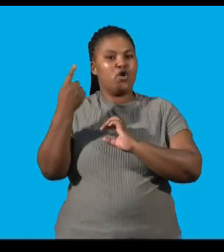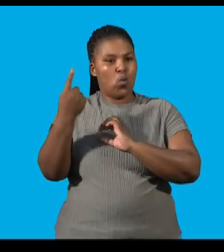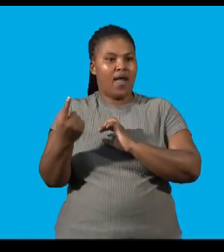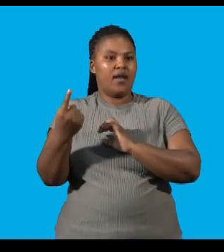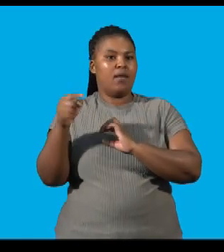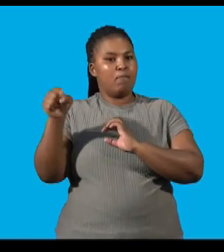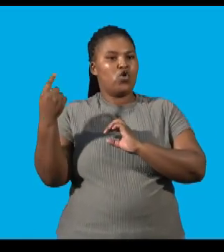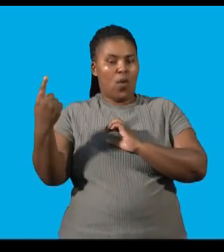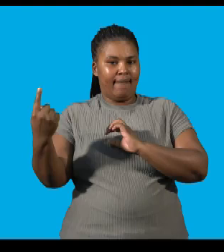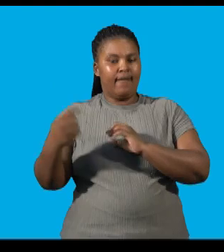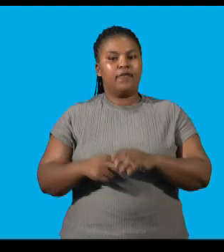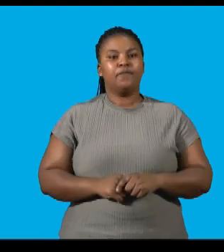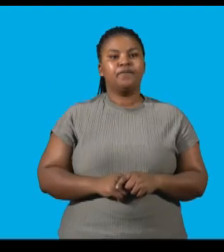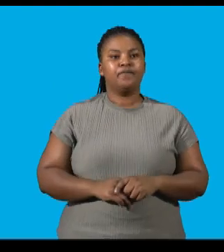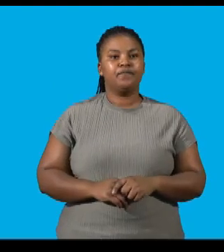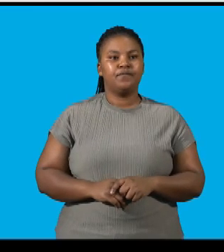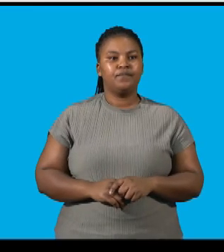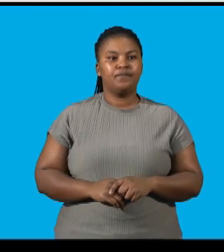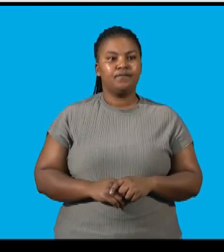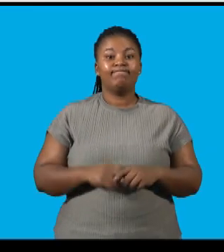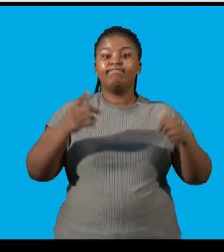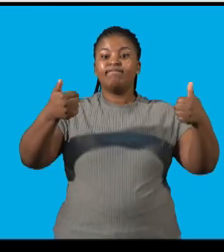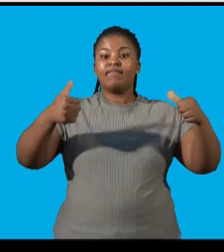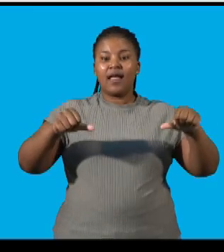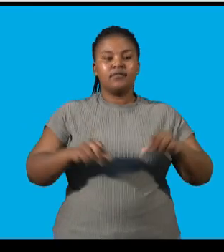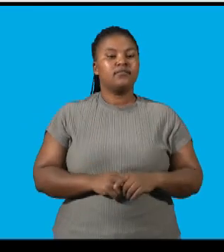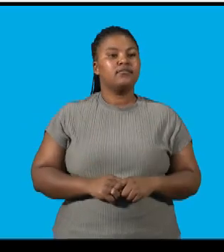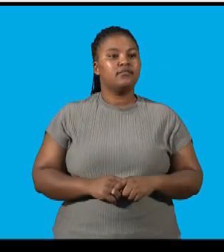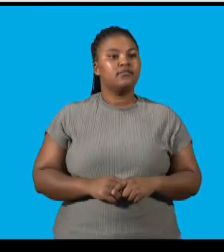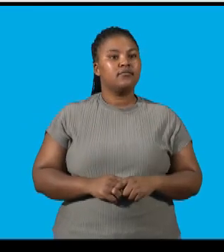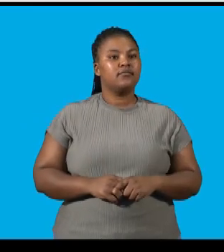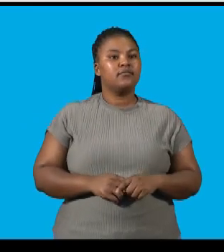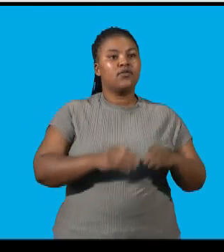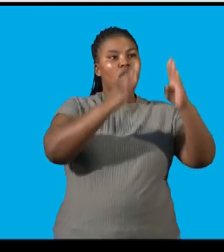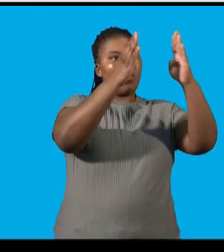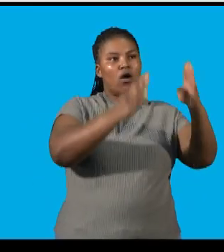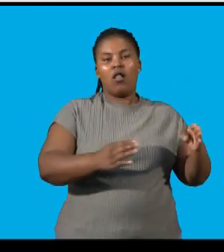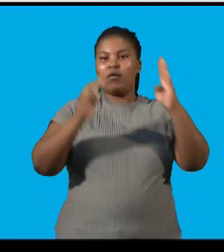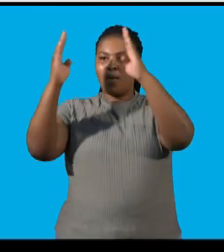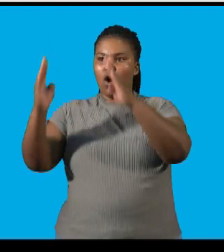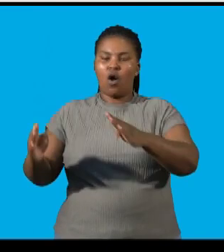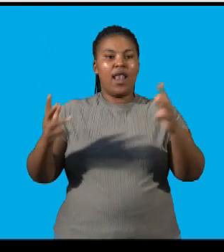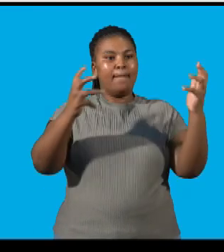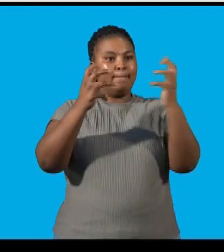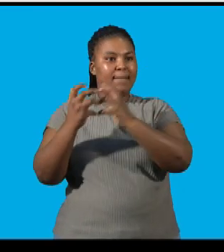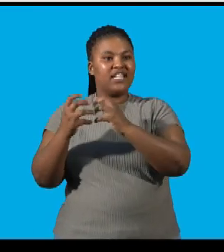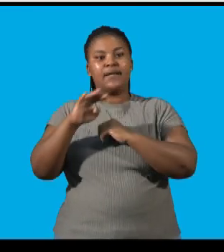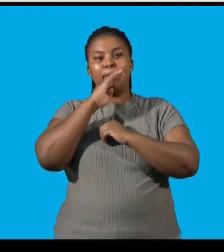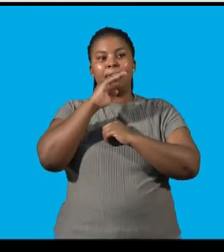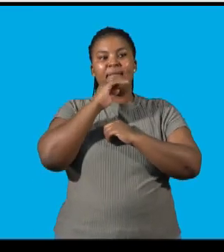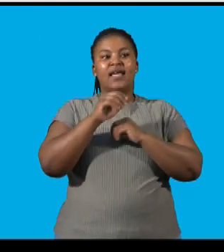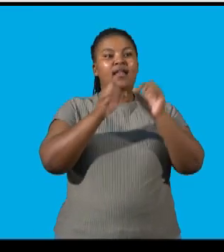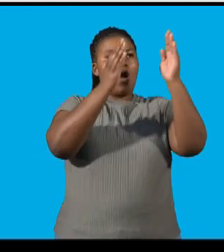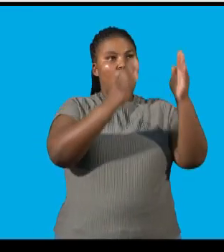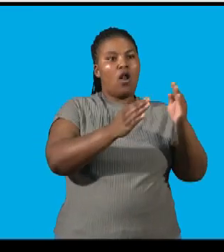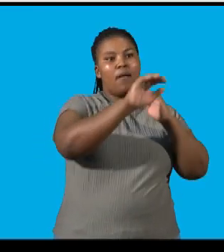question 1.1.1. Then your matching of columns, you read items in